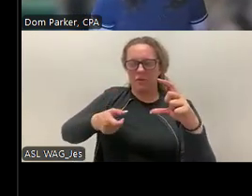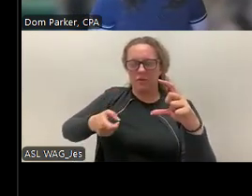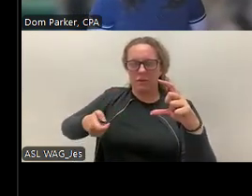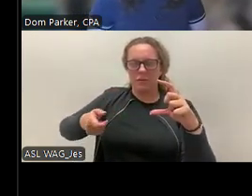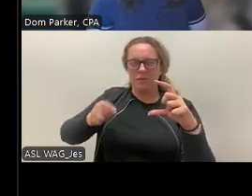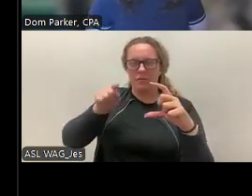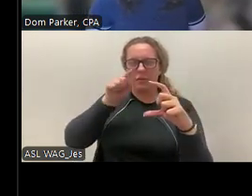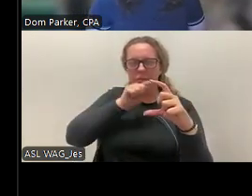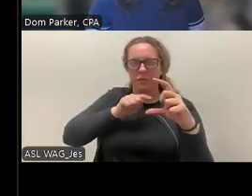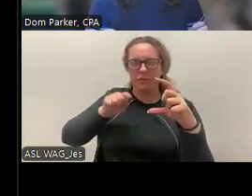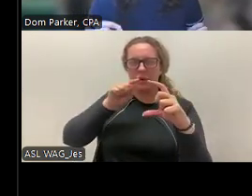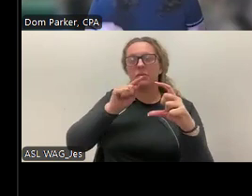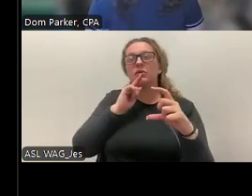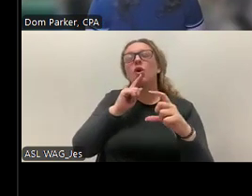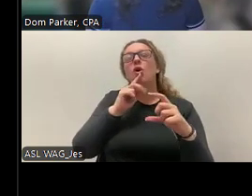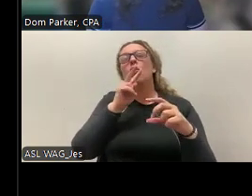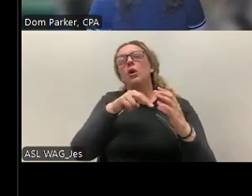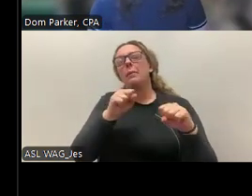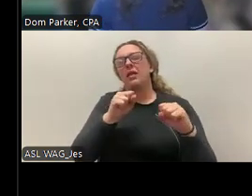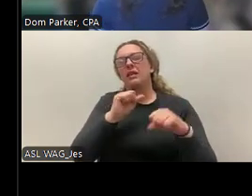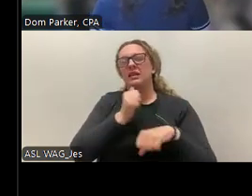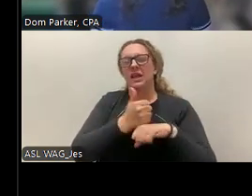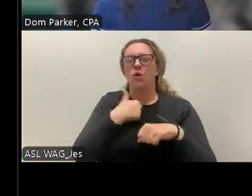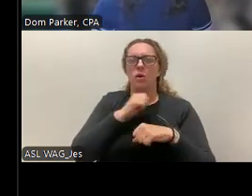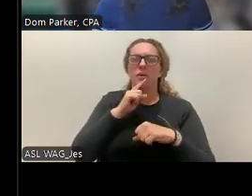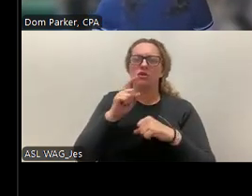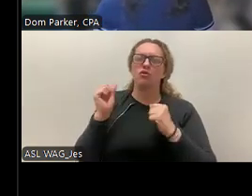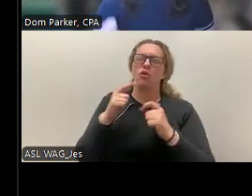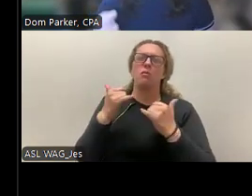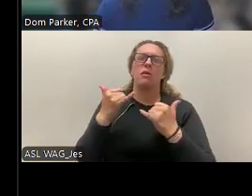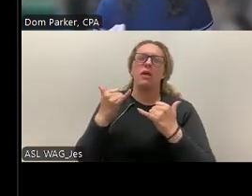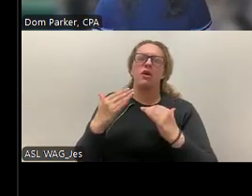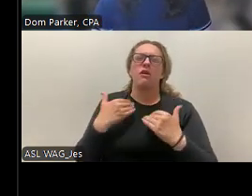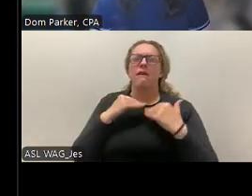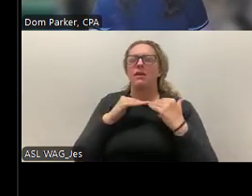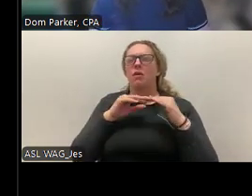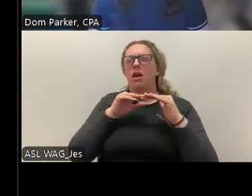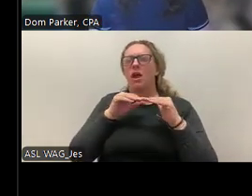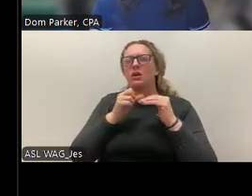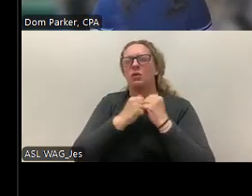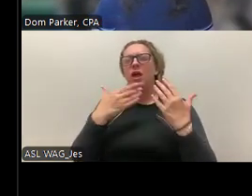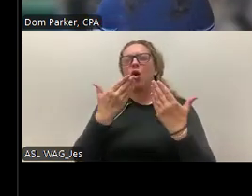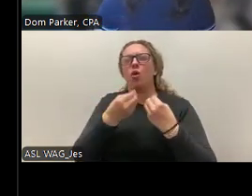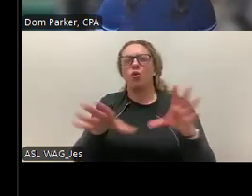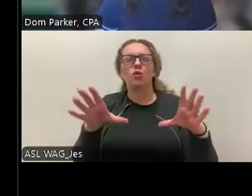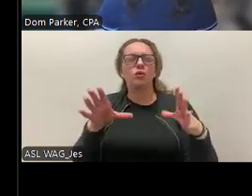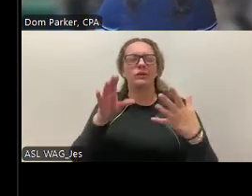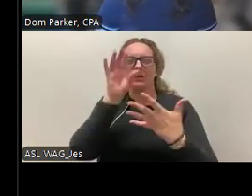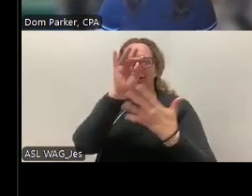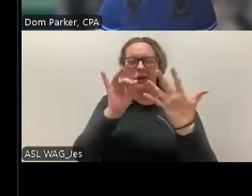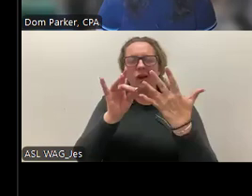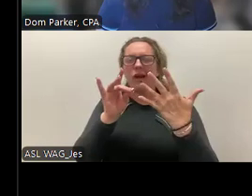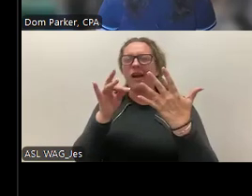console-specific readability settings, we can ensure that players have equal access without losing the game's depth. Baldur's Gate 3